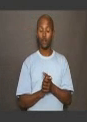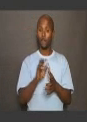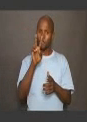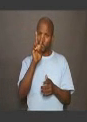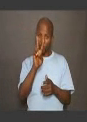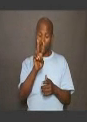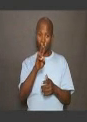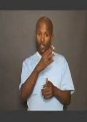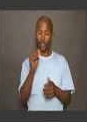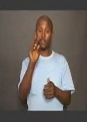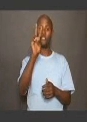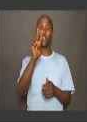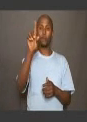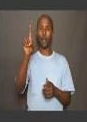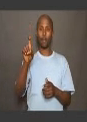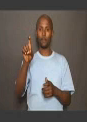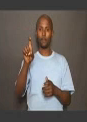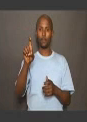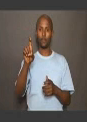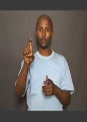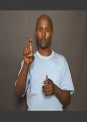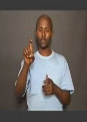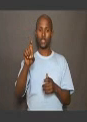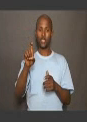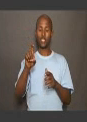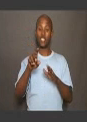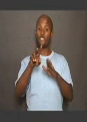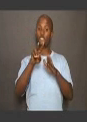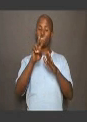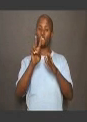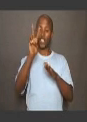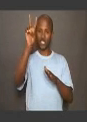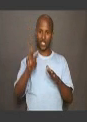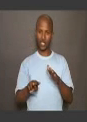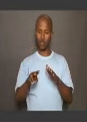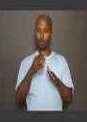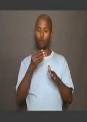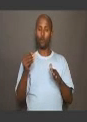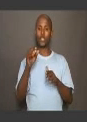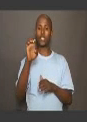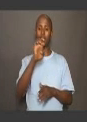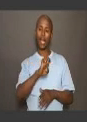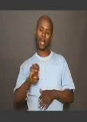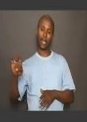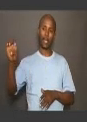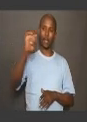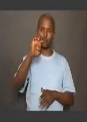V and V prime are the vertices of the ellipse.